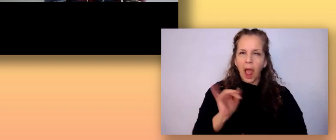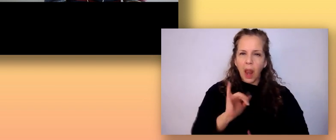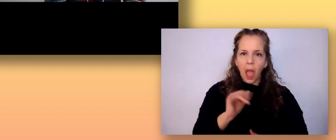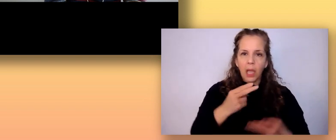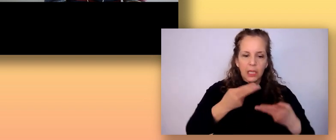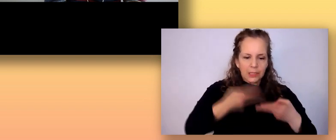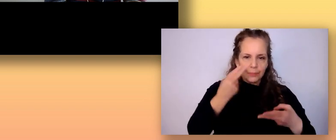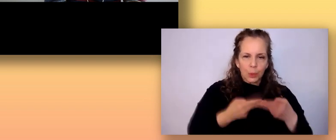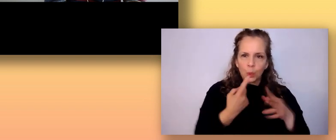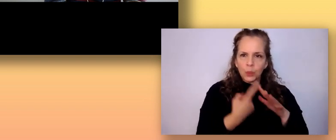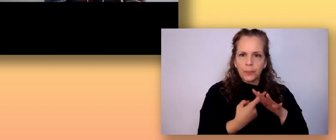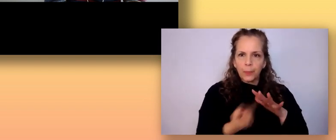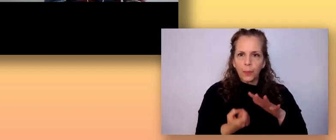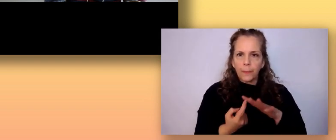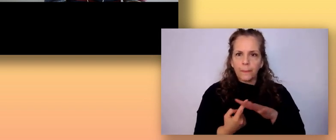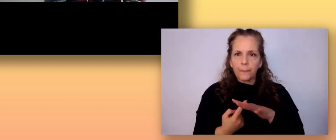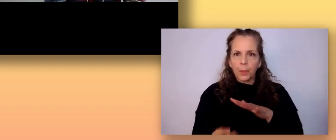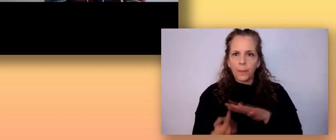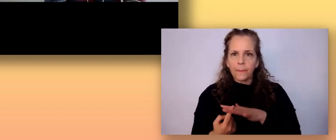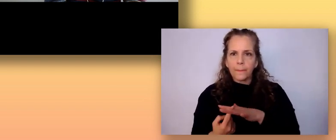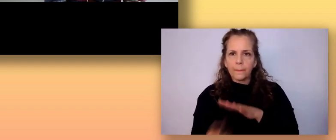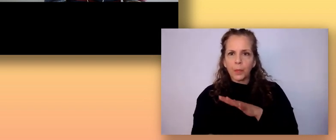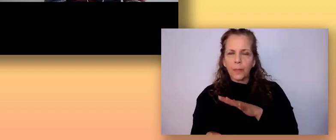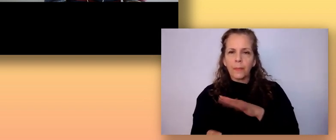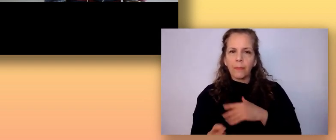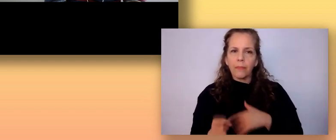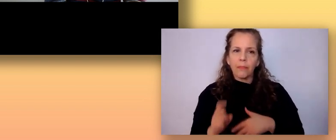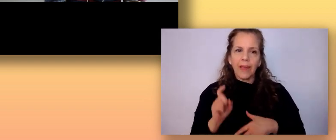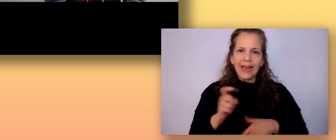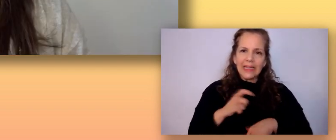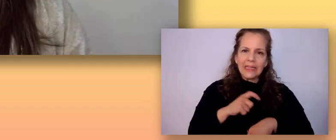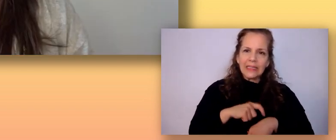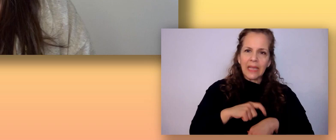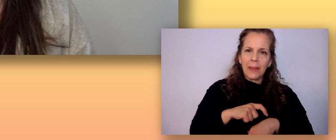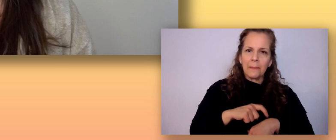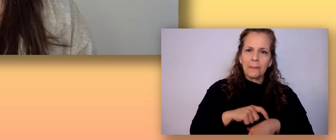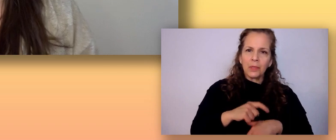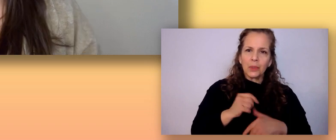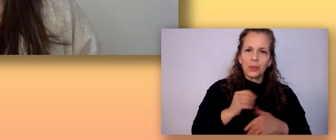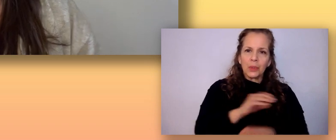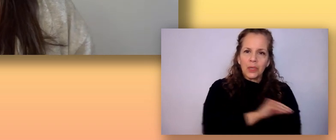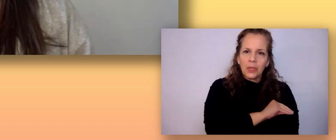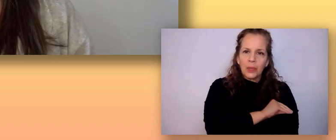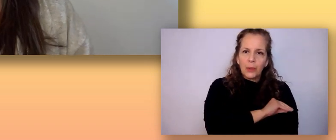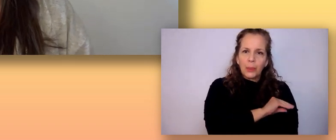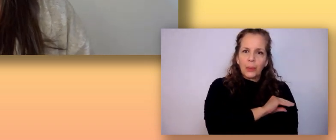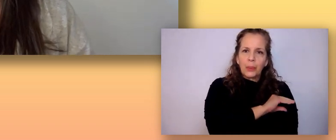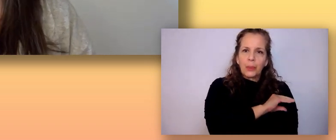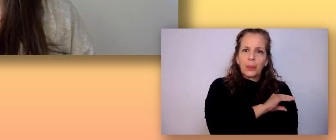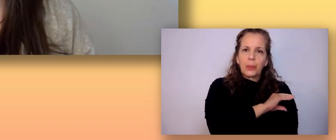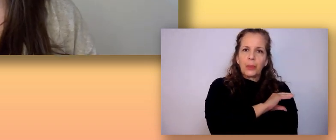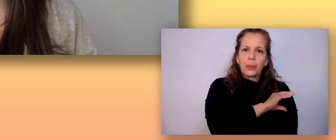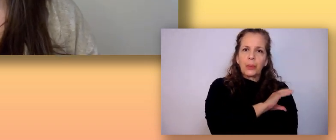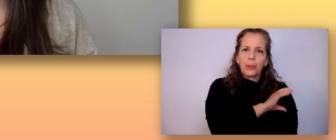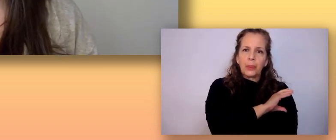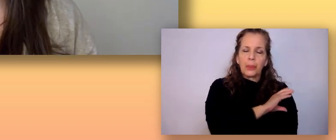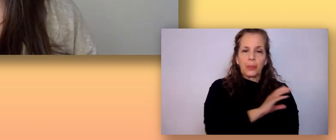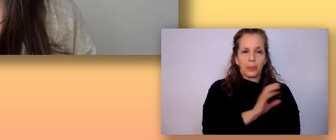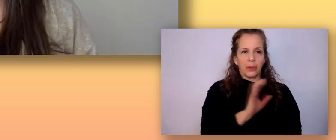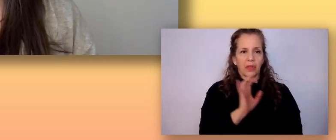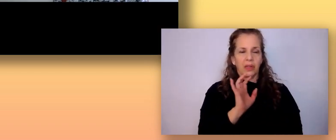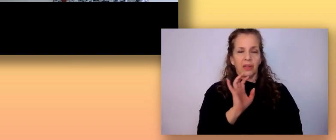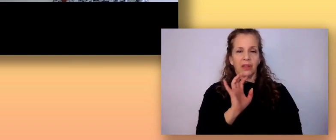to recharge. It's called the spoon theory. This is what it's like to be chronically